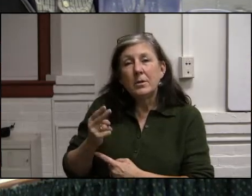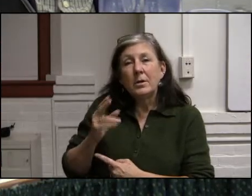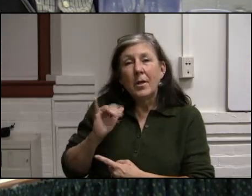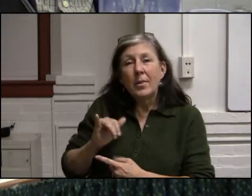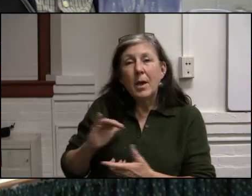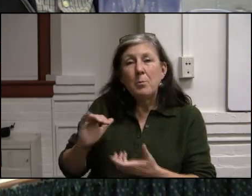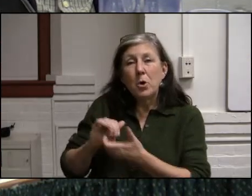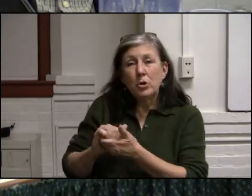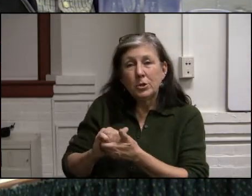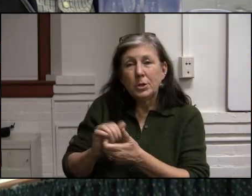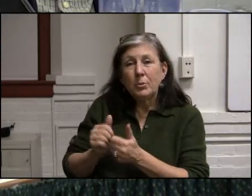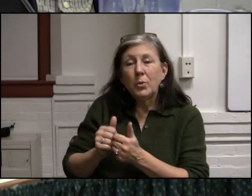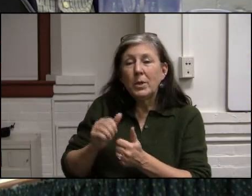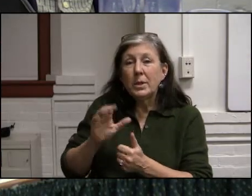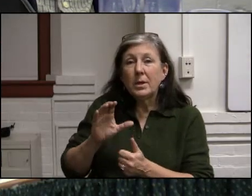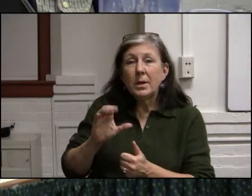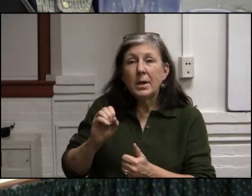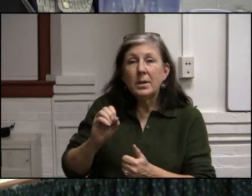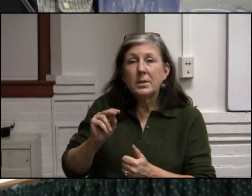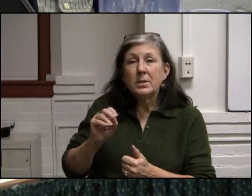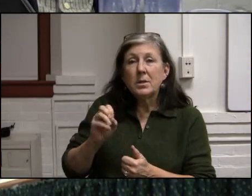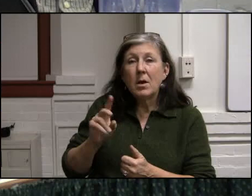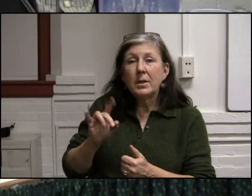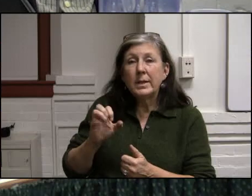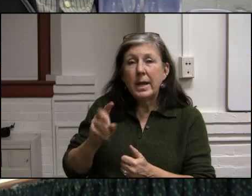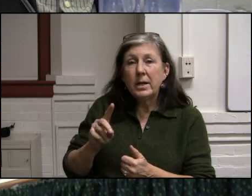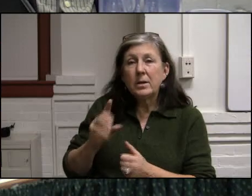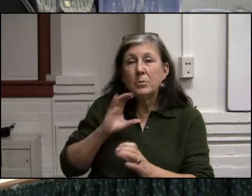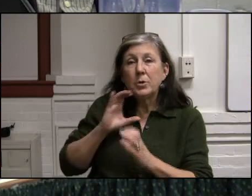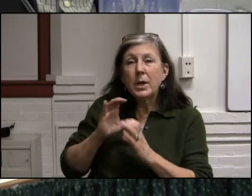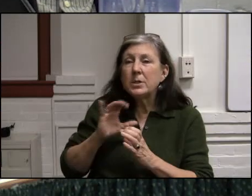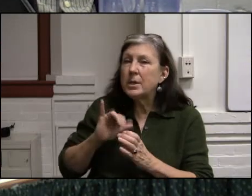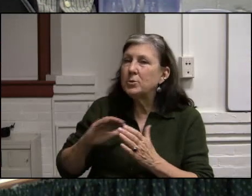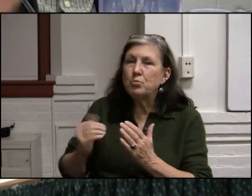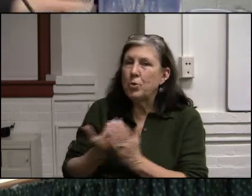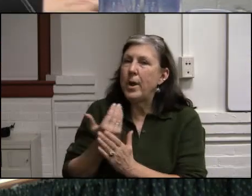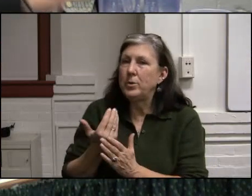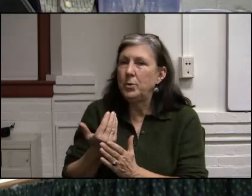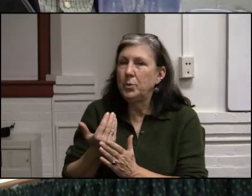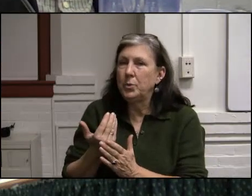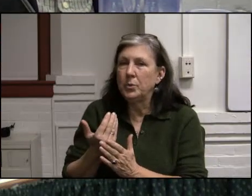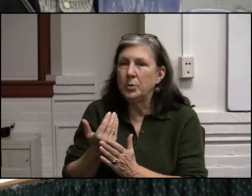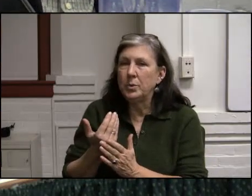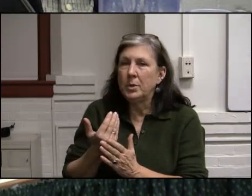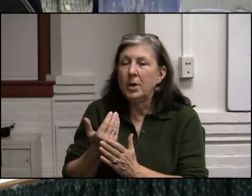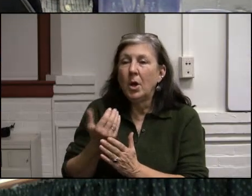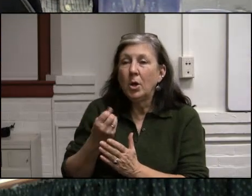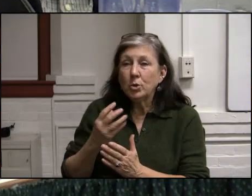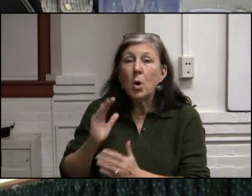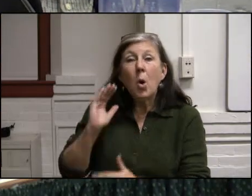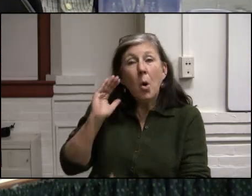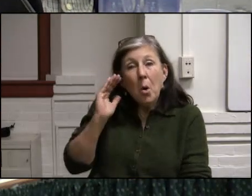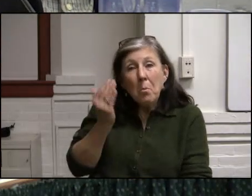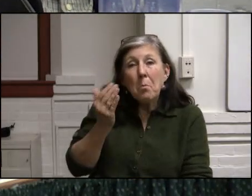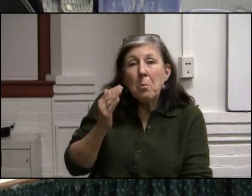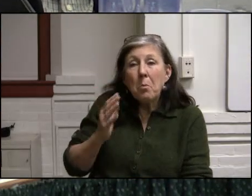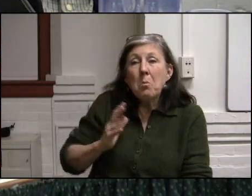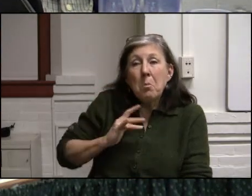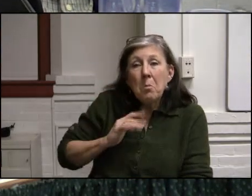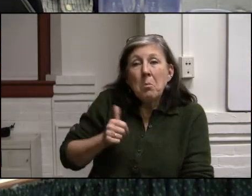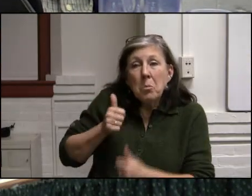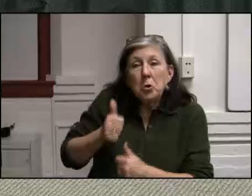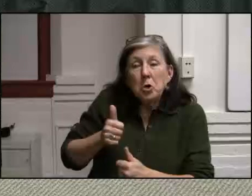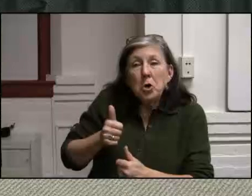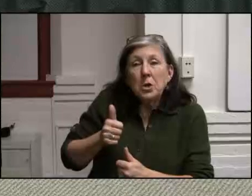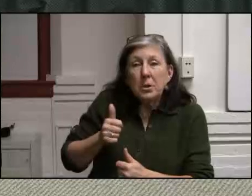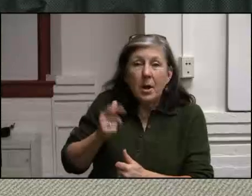partnership with Consolidated Communications is brand new. So as swimmingly as it seems to be going so far, I've